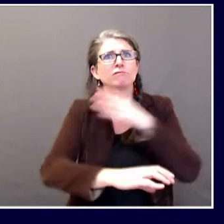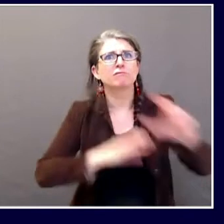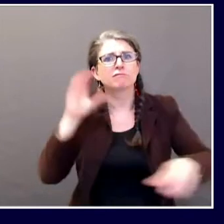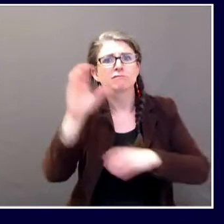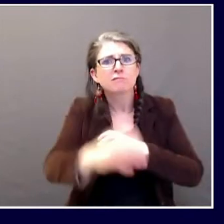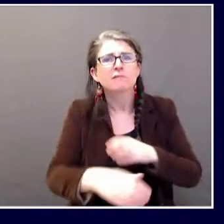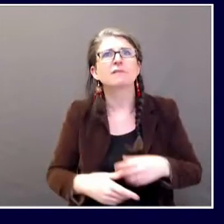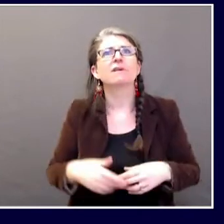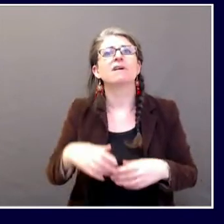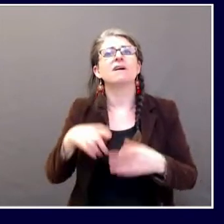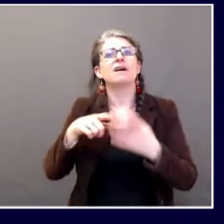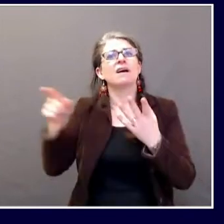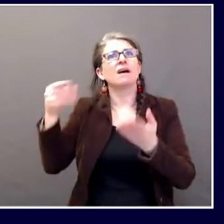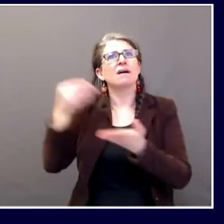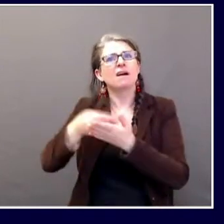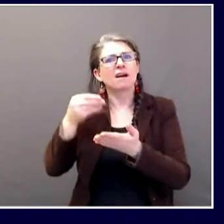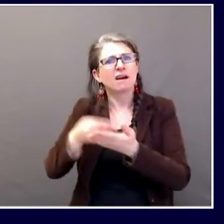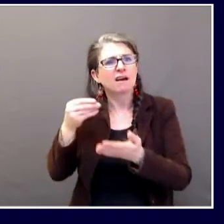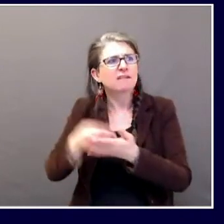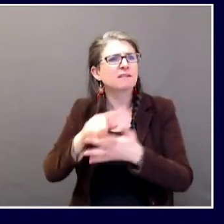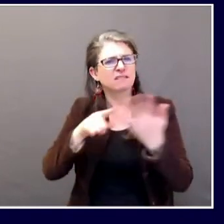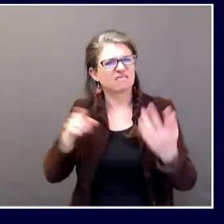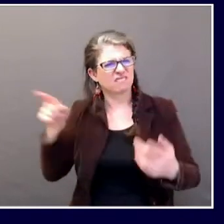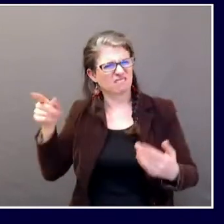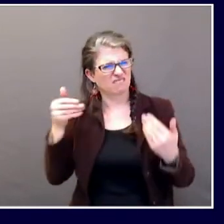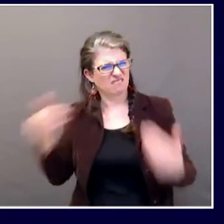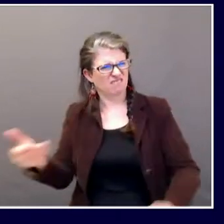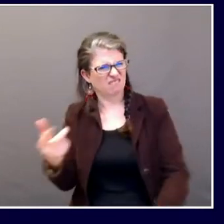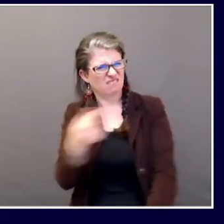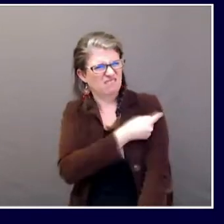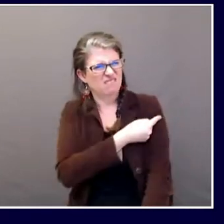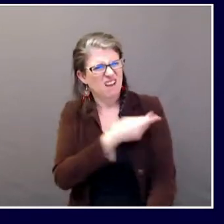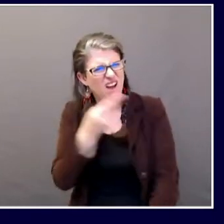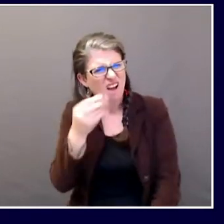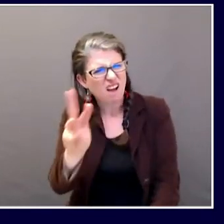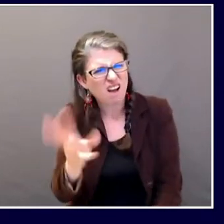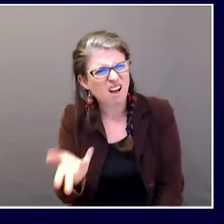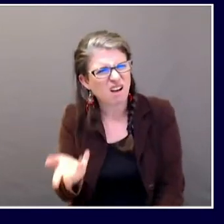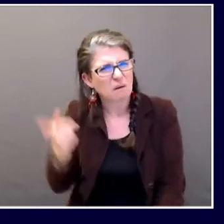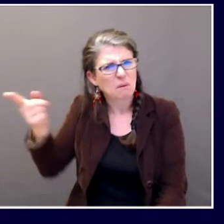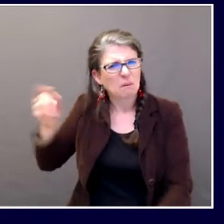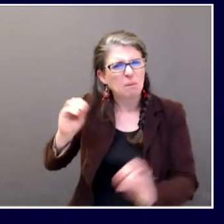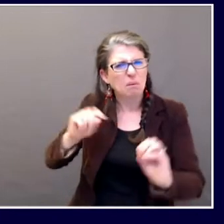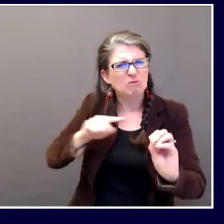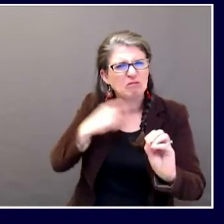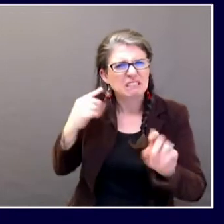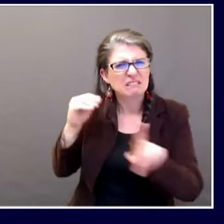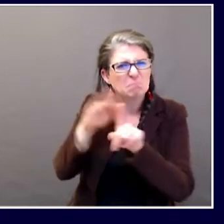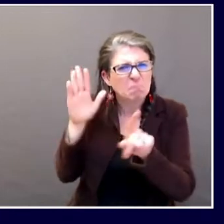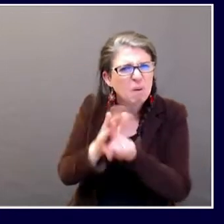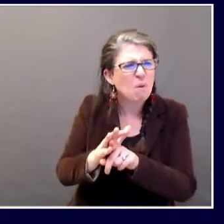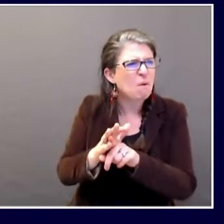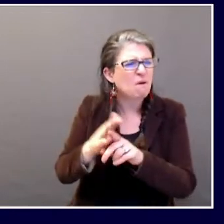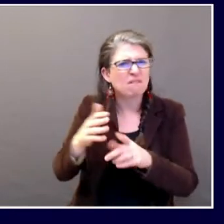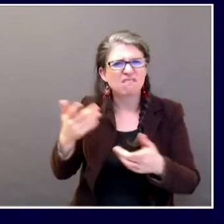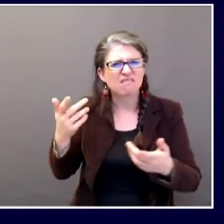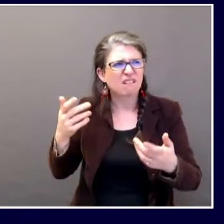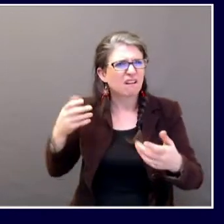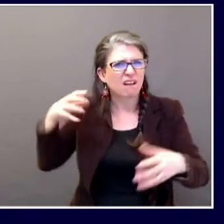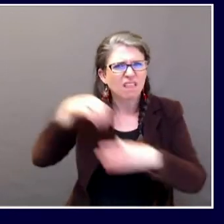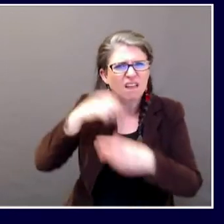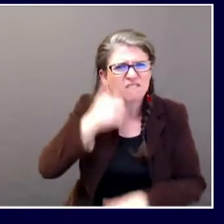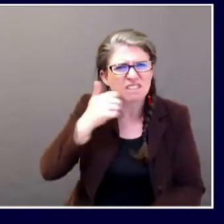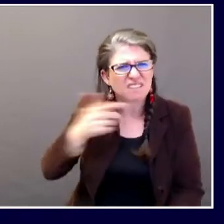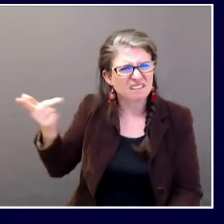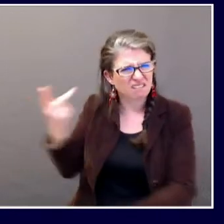I think I would refer you to the governor's statement around this, which is to say our priorities in Maine